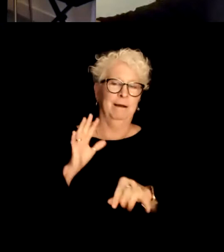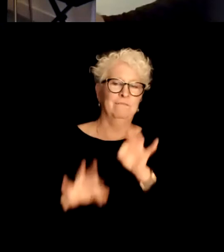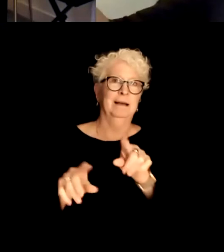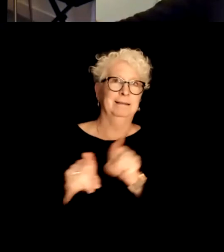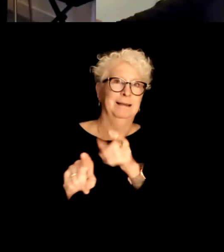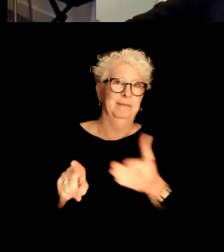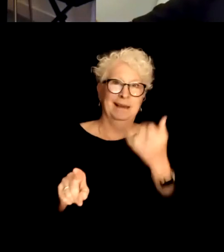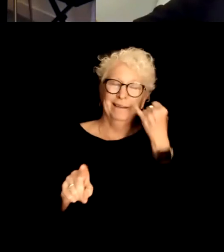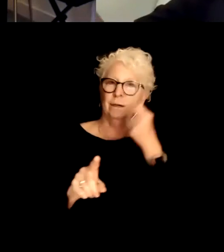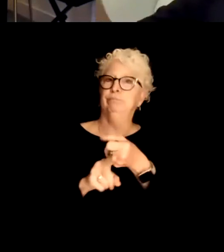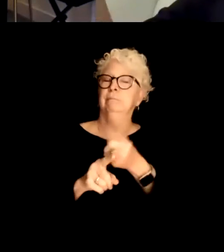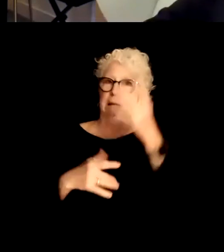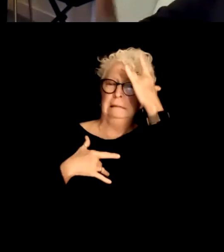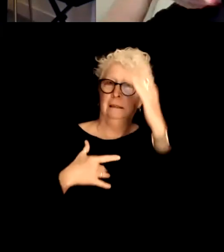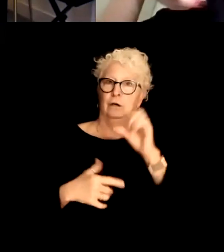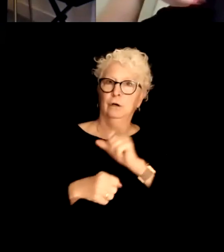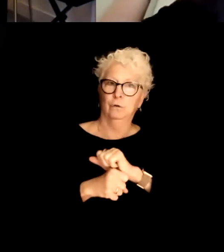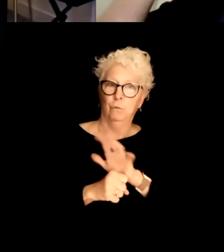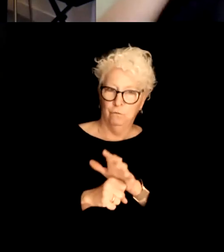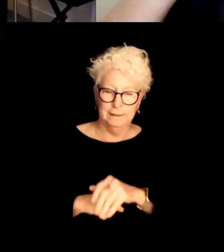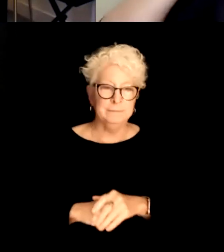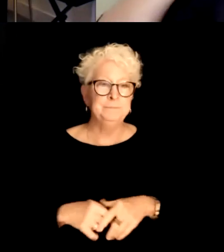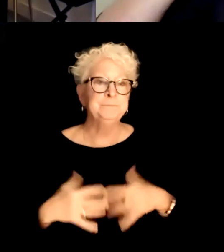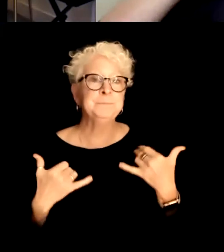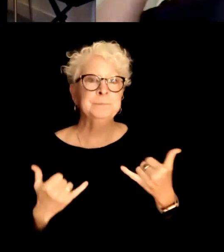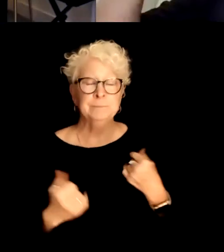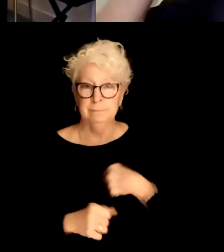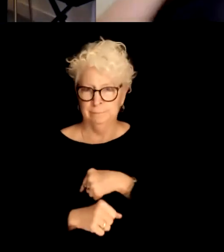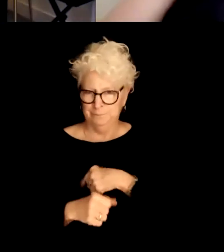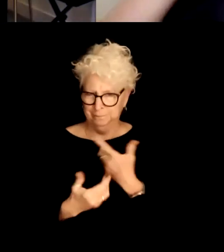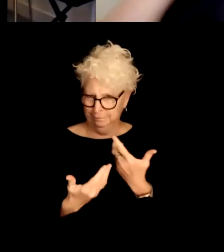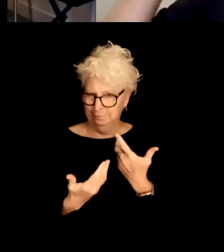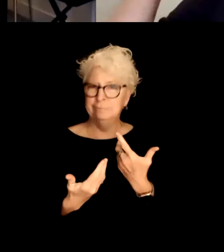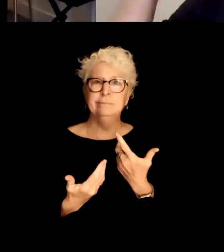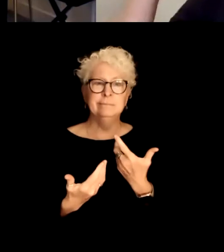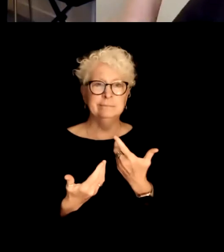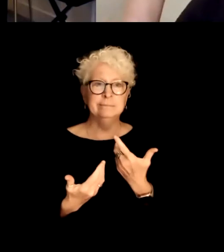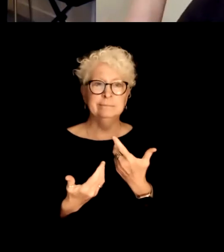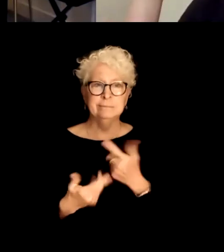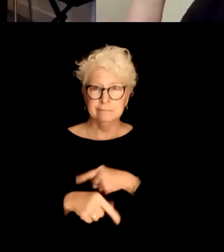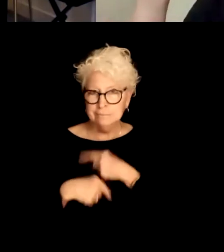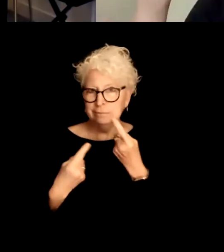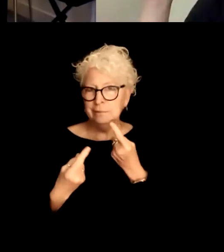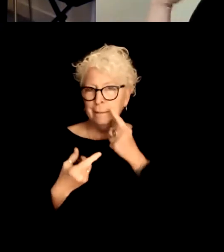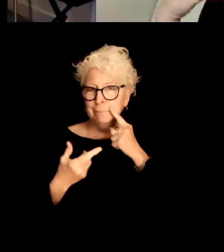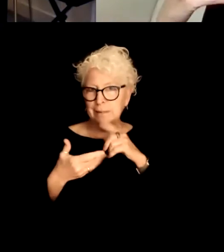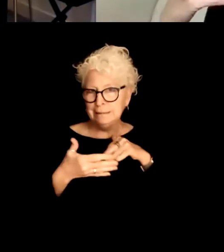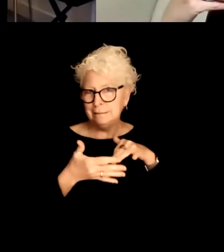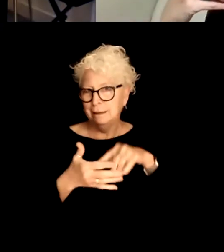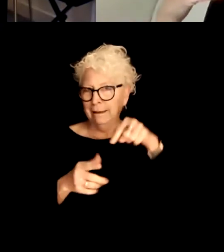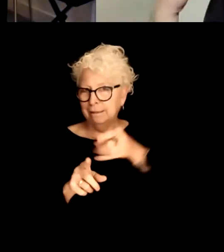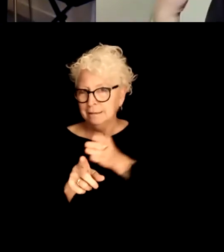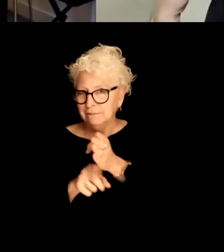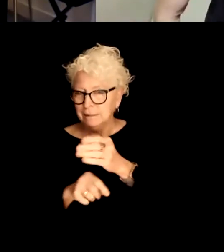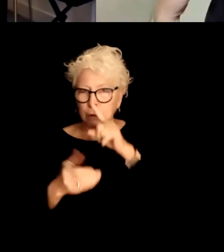reading, studying in this field. And actually, I think there's reason to think that's not such a crazy idea.